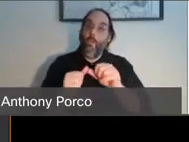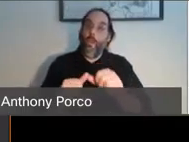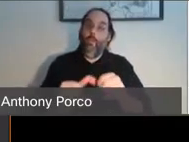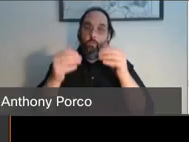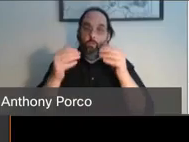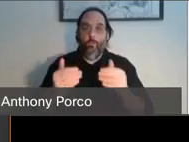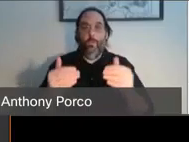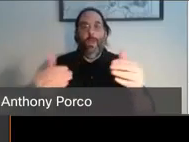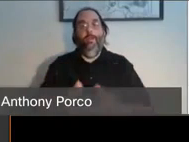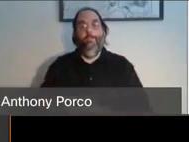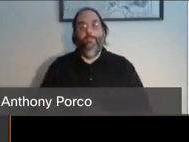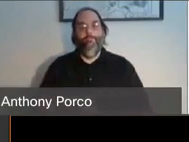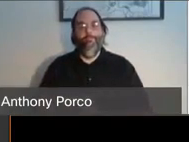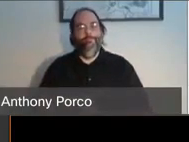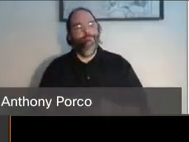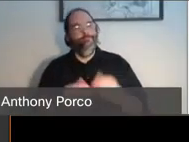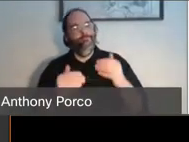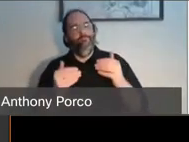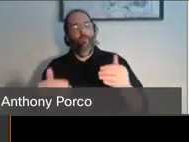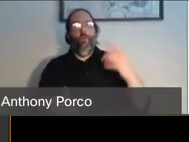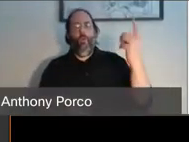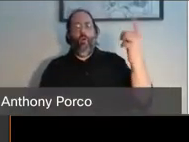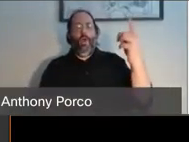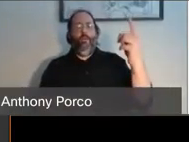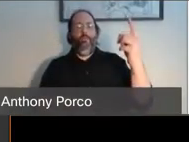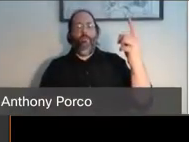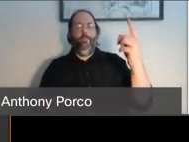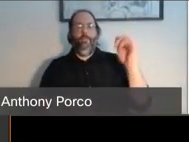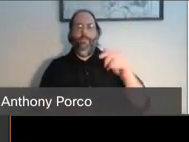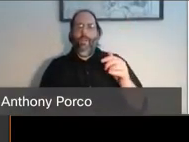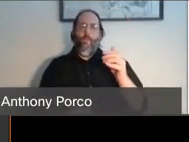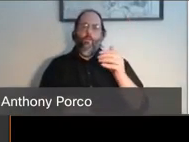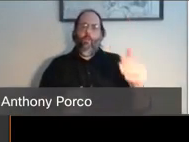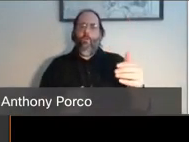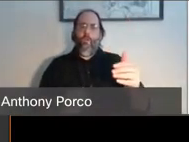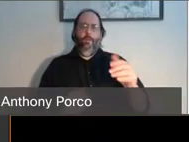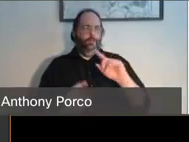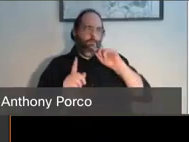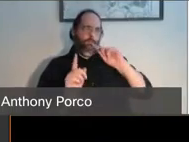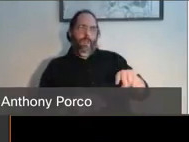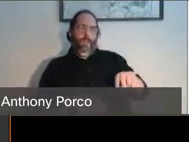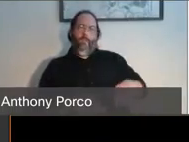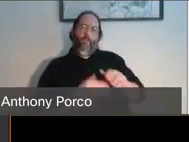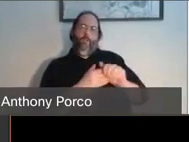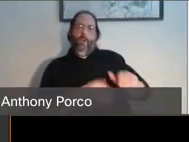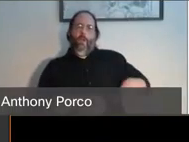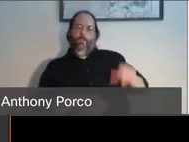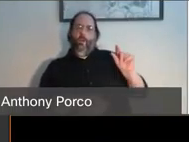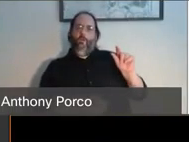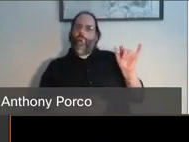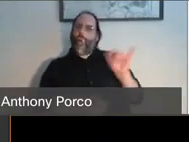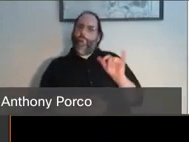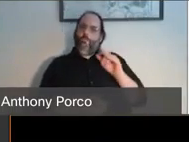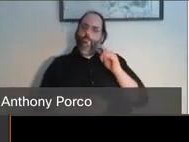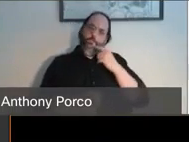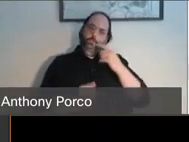forward. Forward always. Forward is a guide dog command to initiate the process of moving forward. A couple